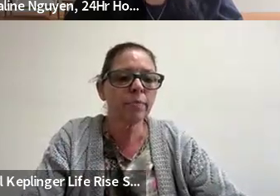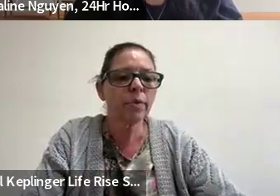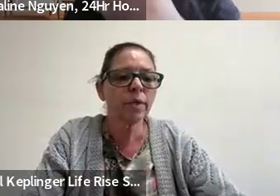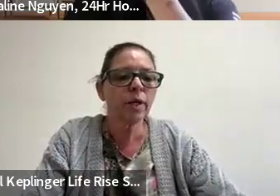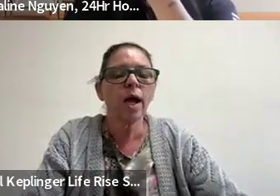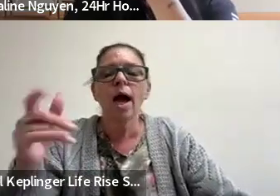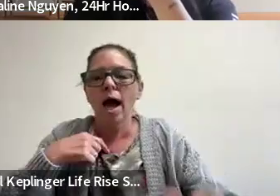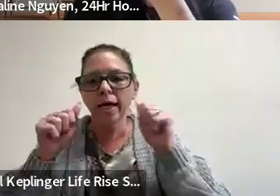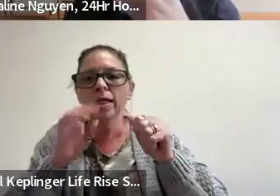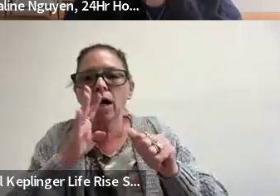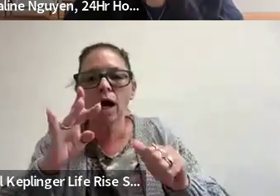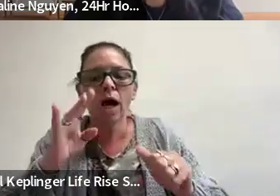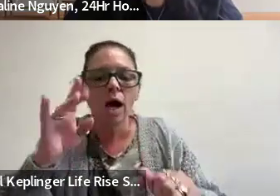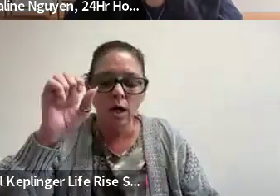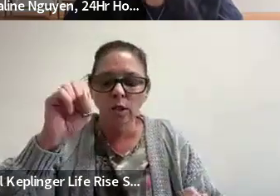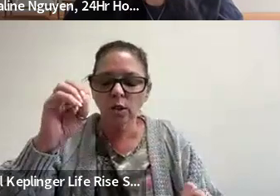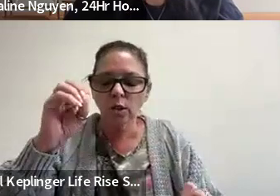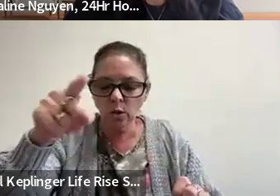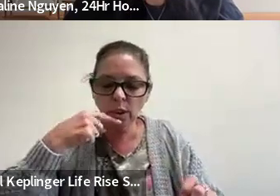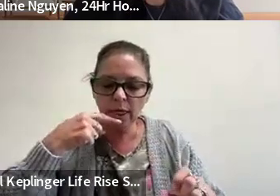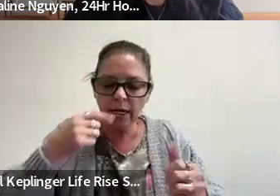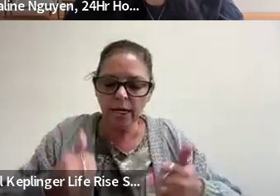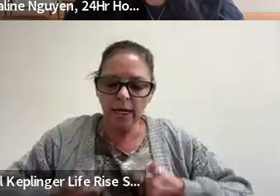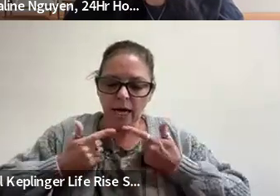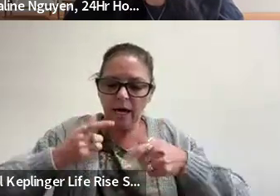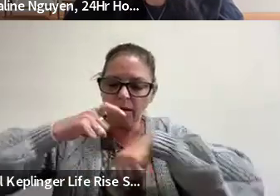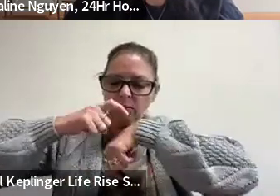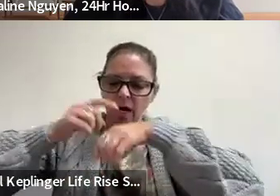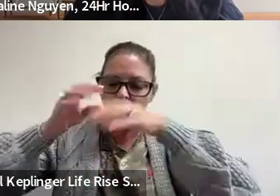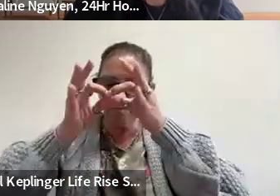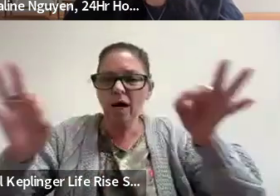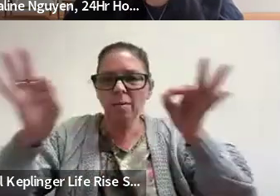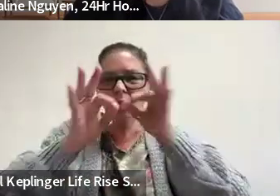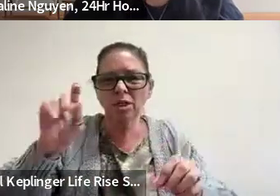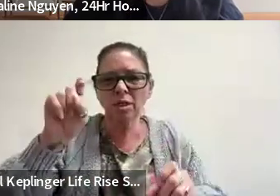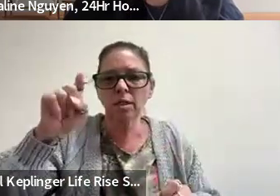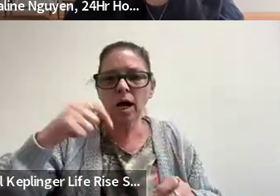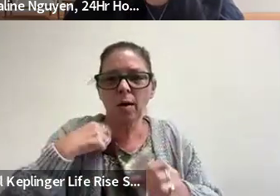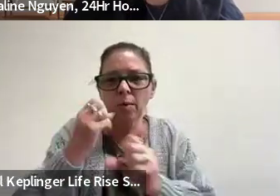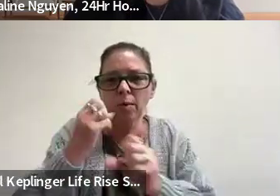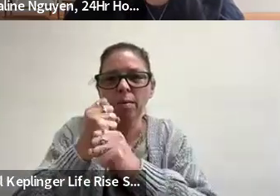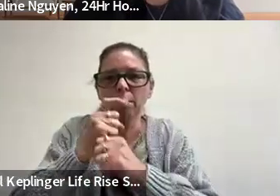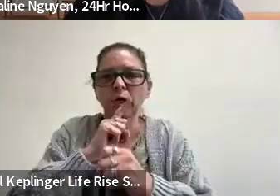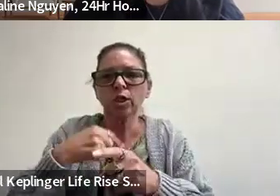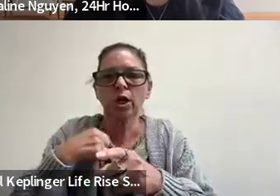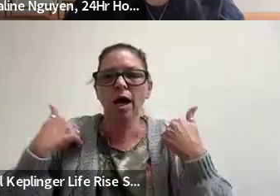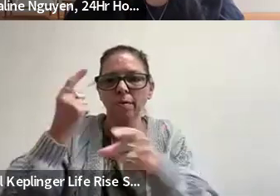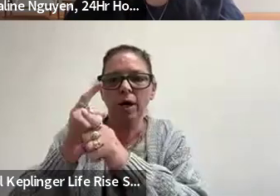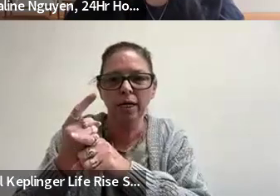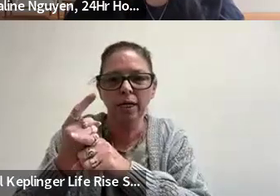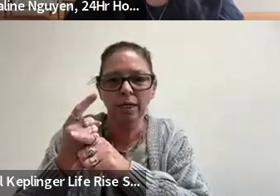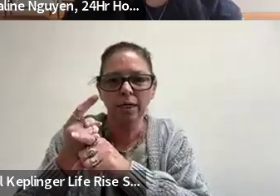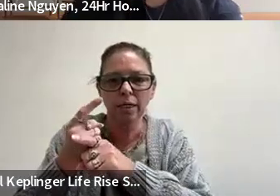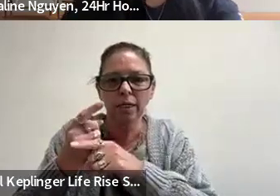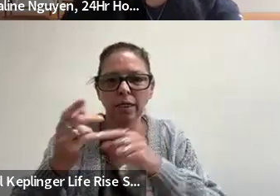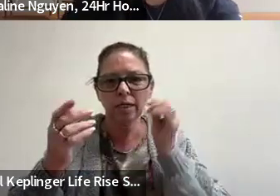Okay, now I see you. I apologize. Go ahead. So you said lifetime caption? I want to make sure I have